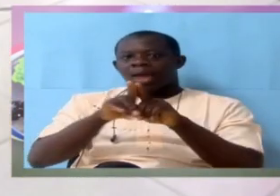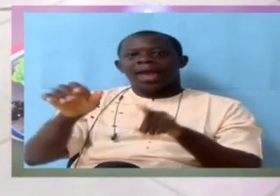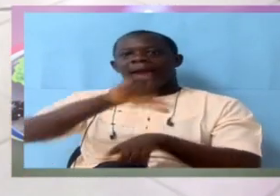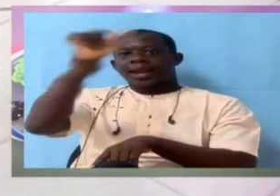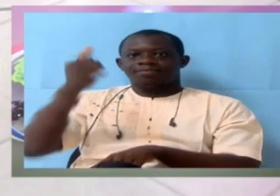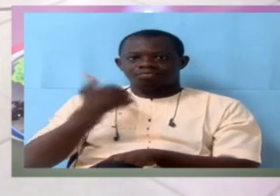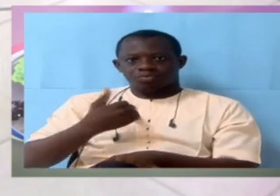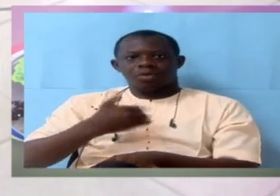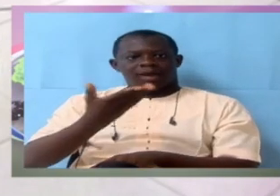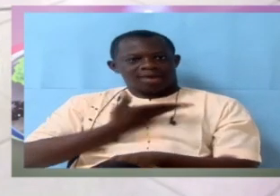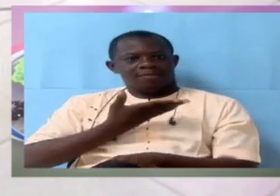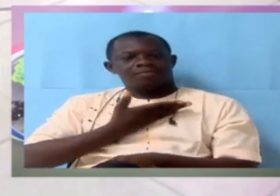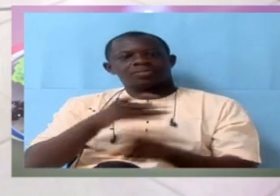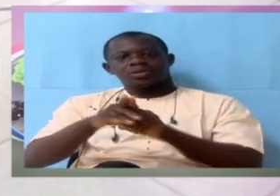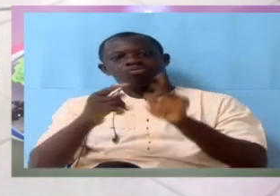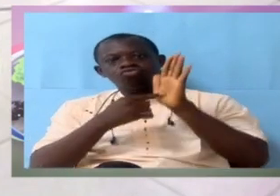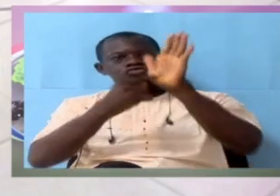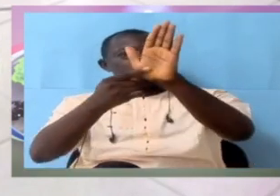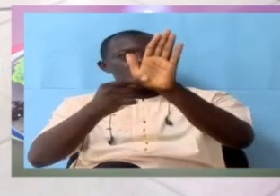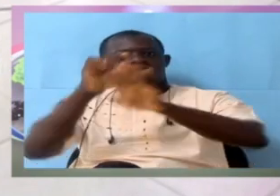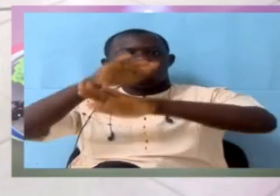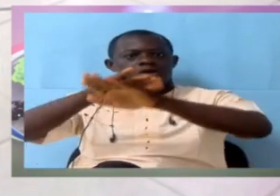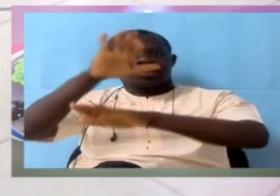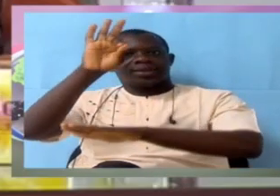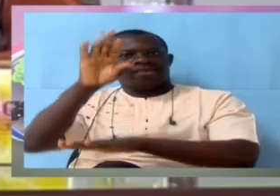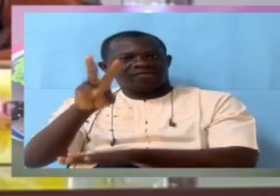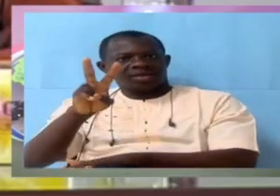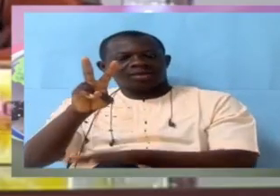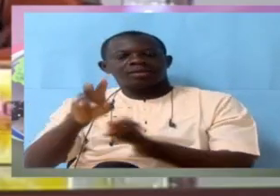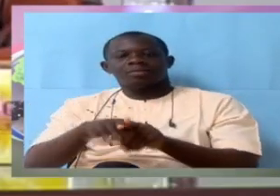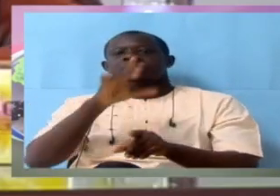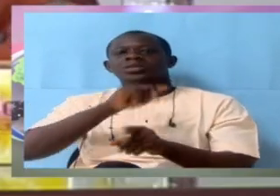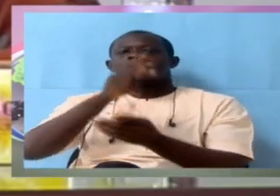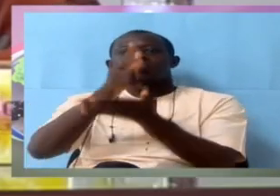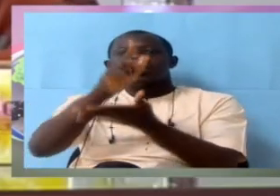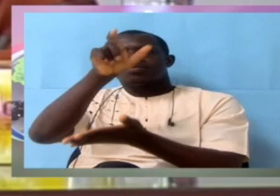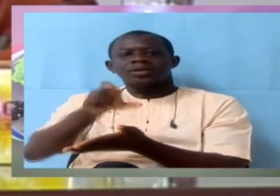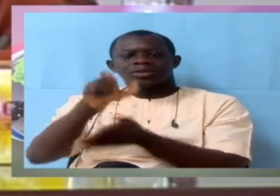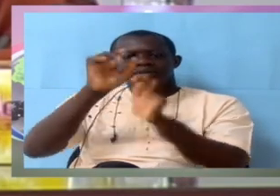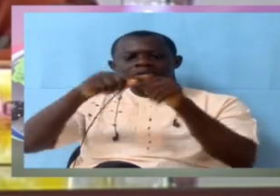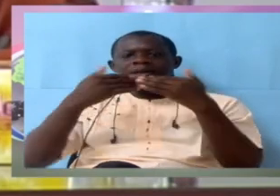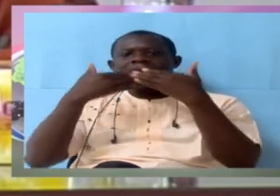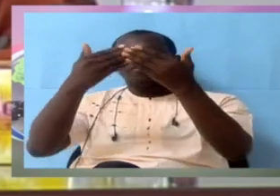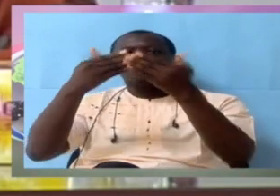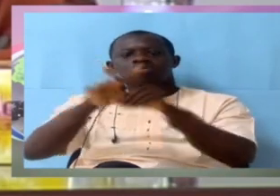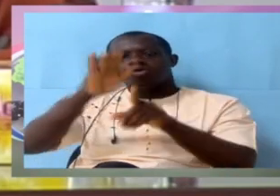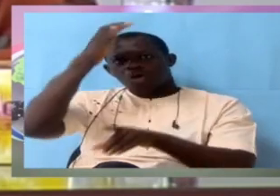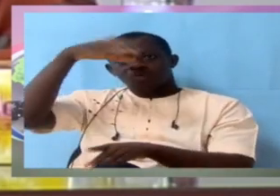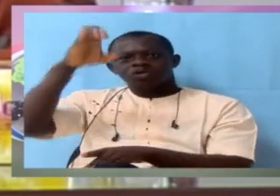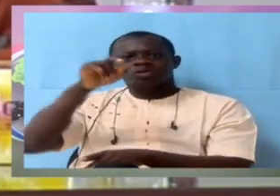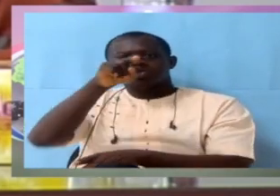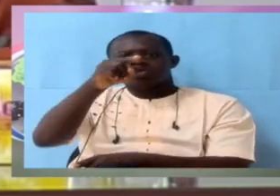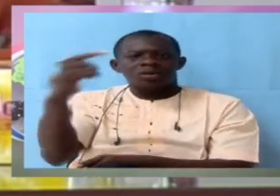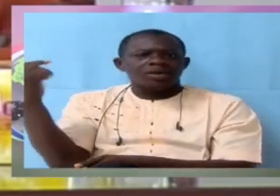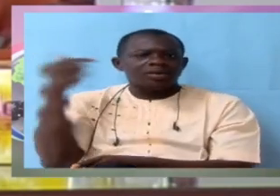people were also being shown on television. Mr. Witness, can you tell this commission what you heard on the